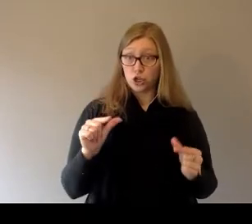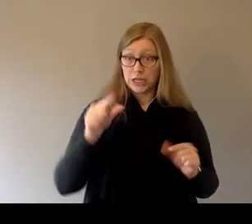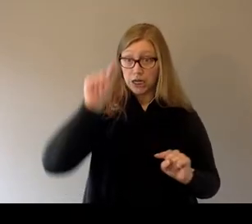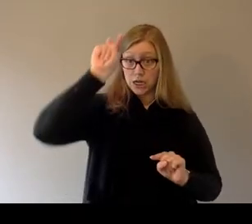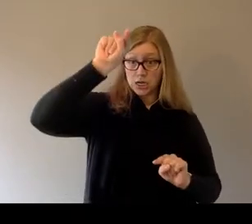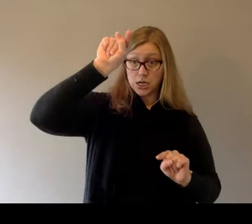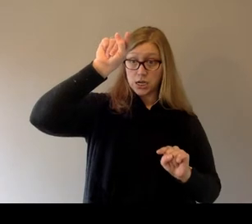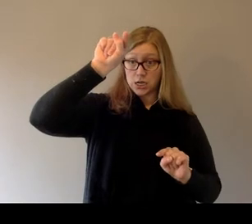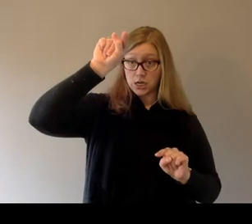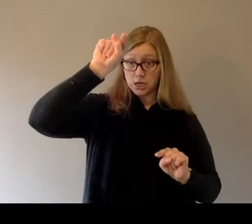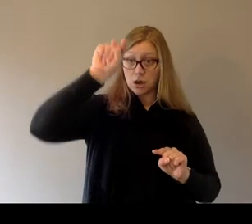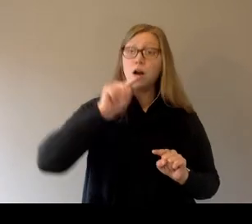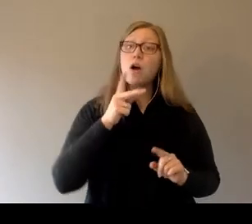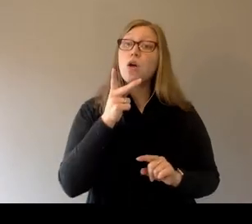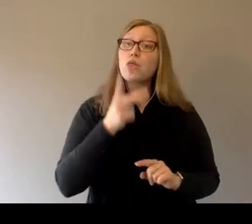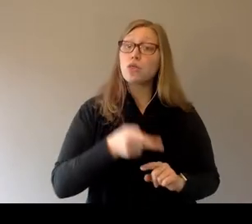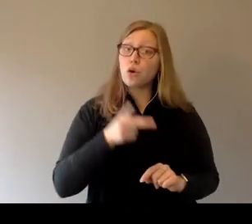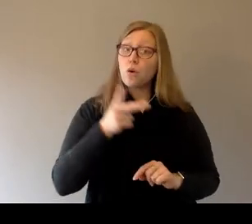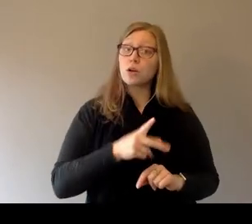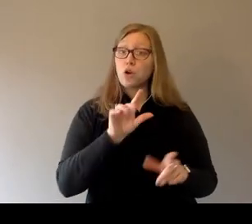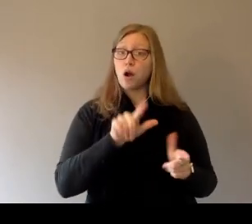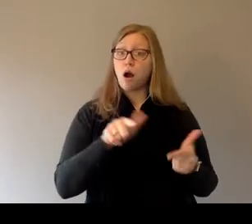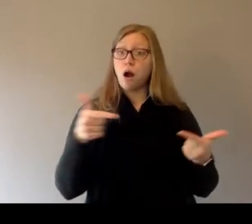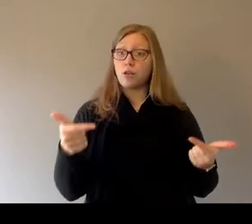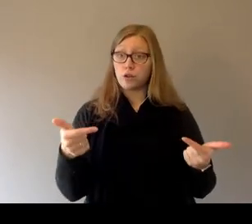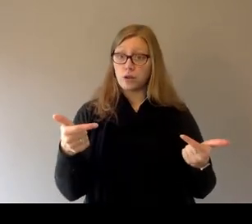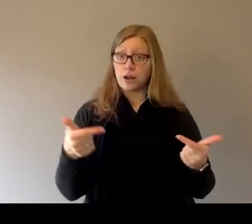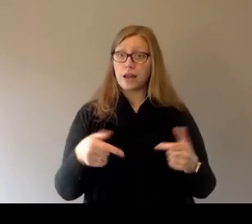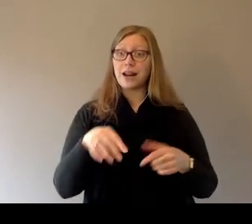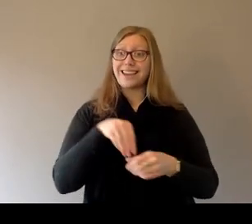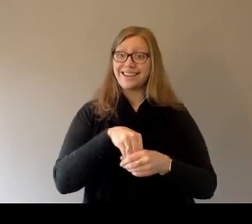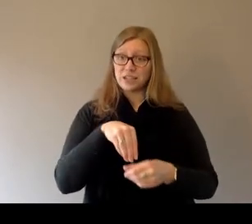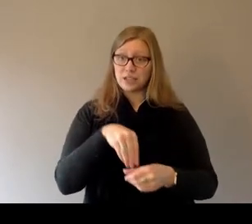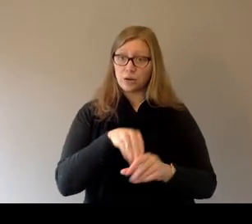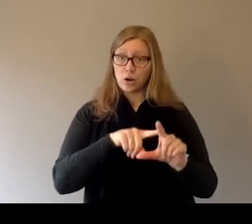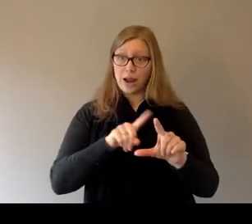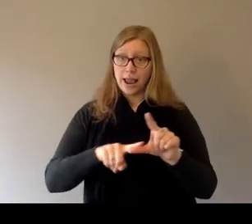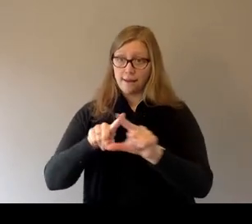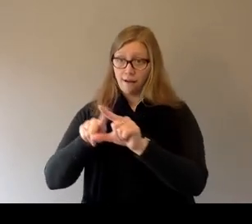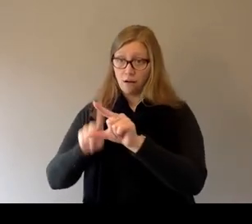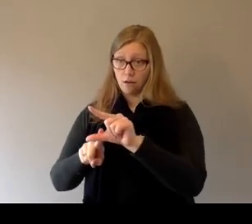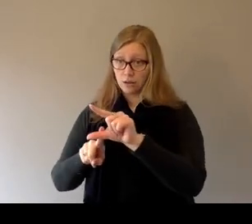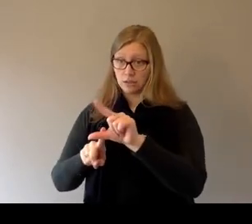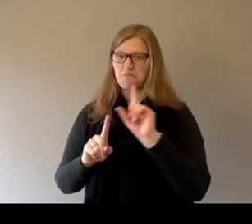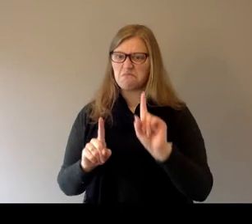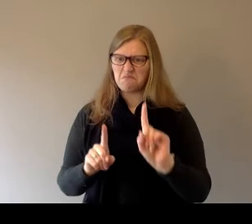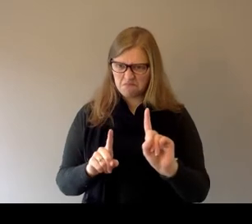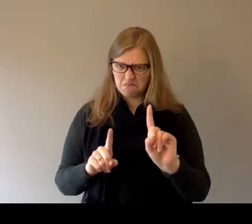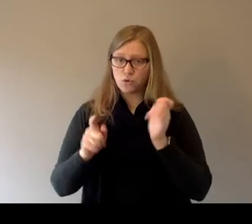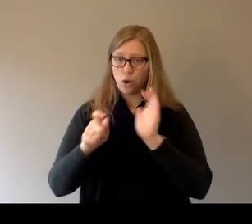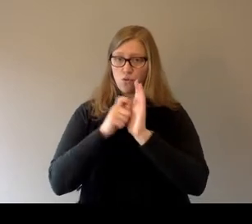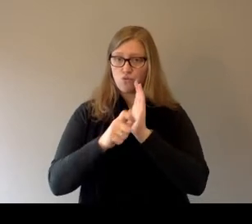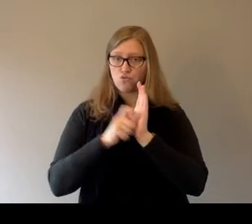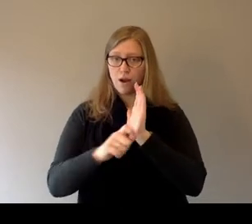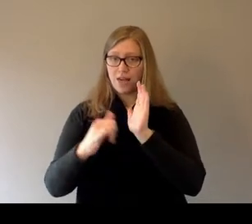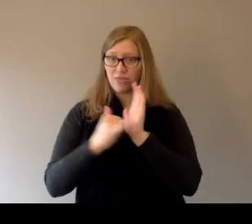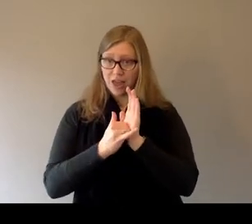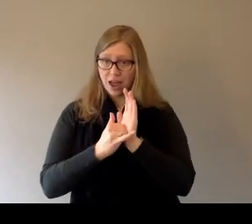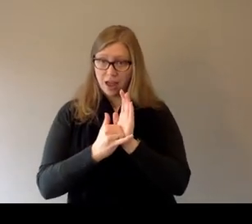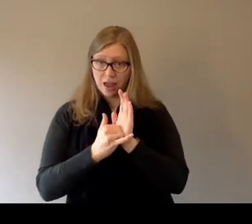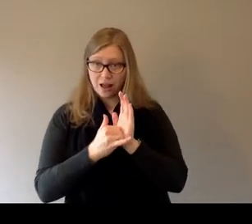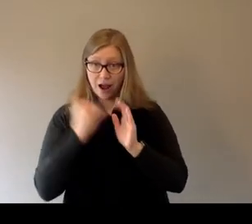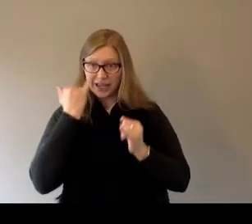alternate interior angles. So let's see if we can write this out. And the idea is that once